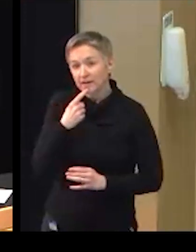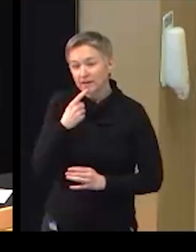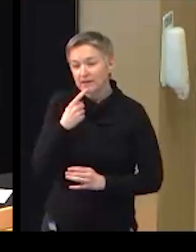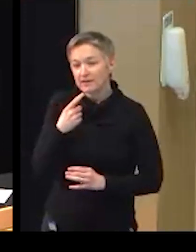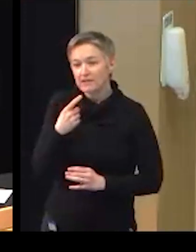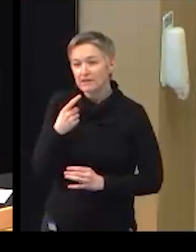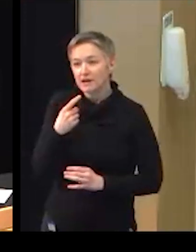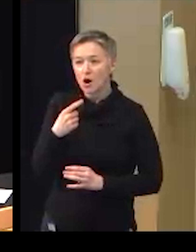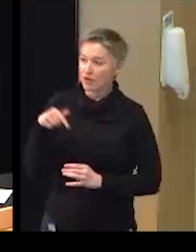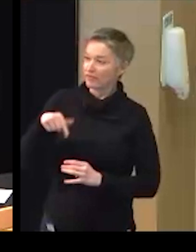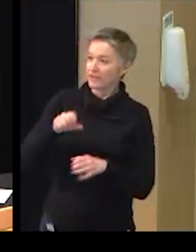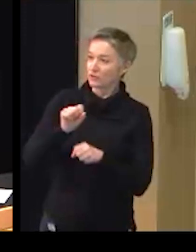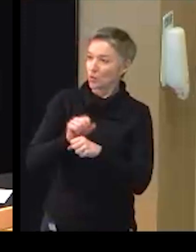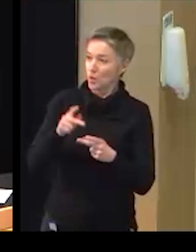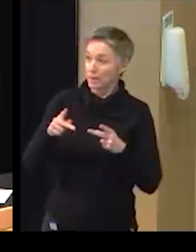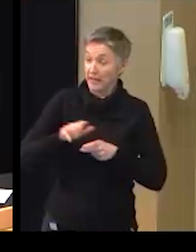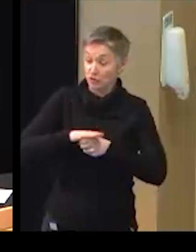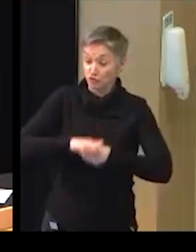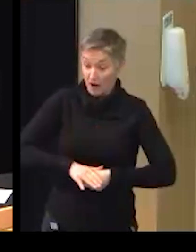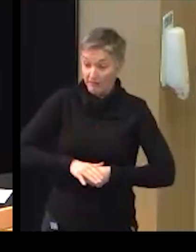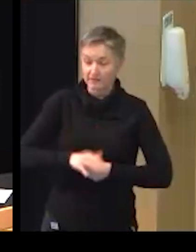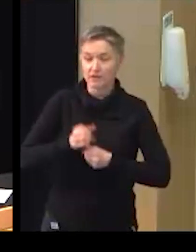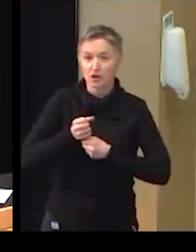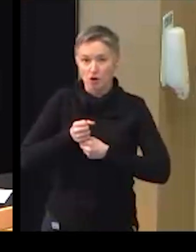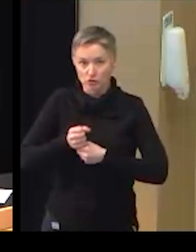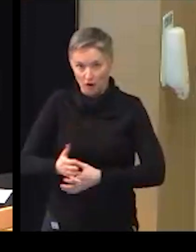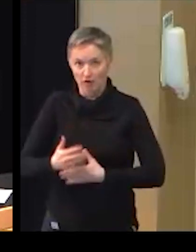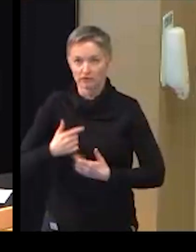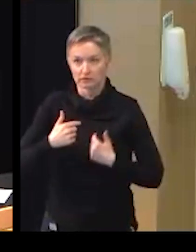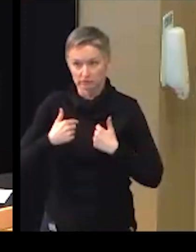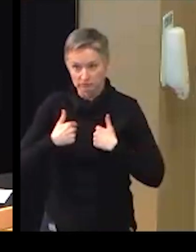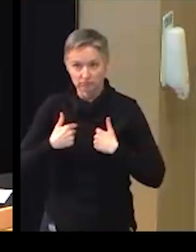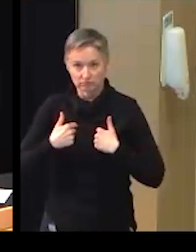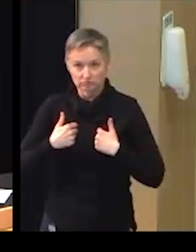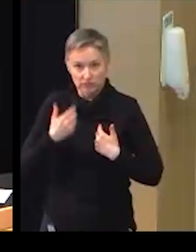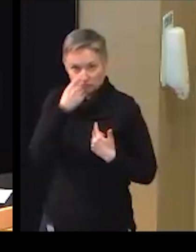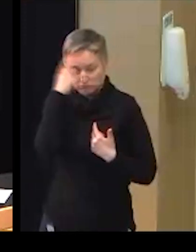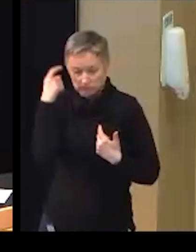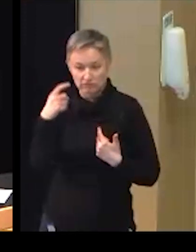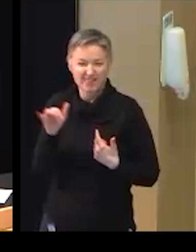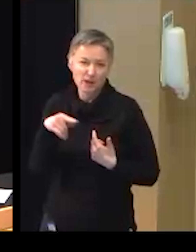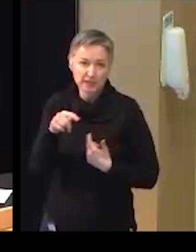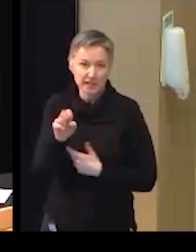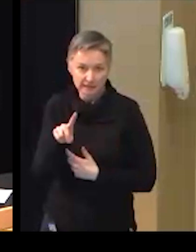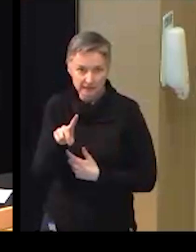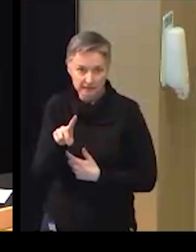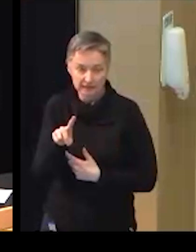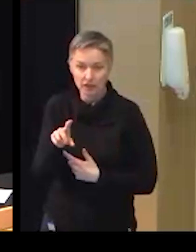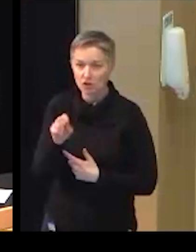by virtue of this workplace stress, they're suffering something like PTSD and require